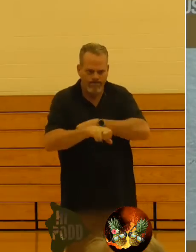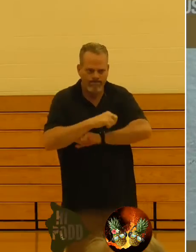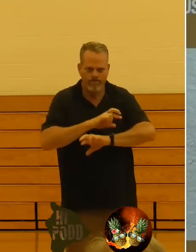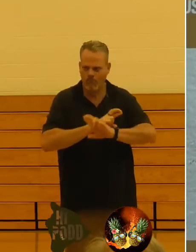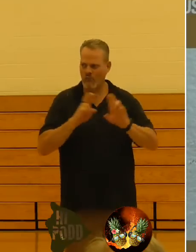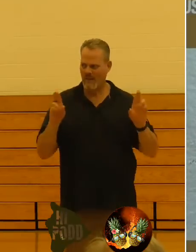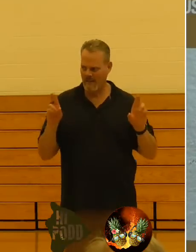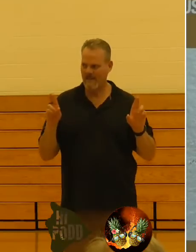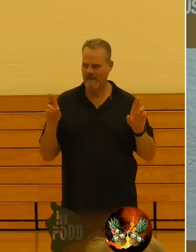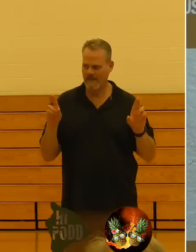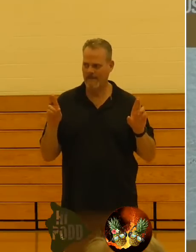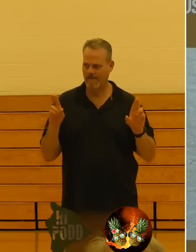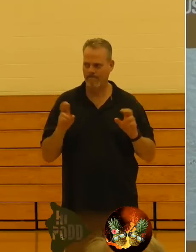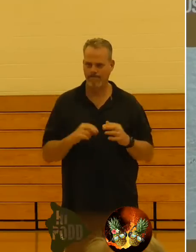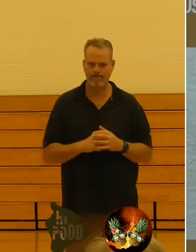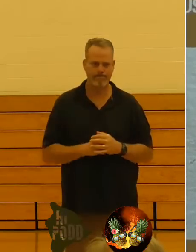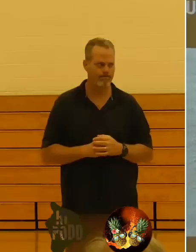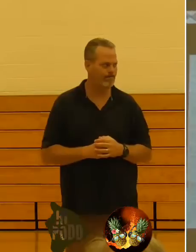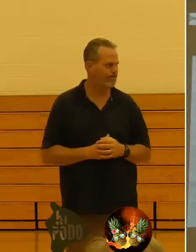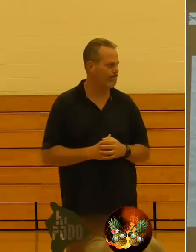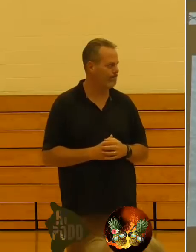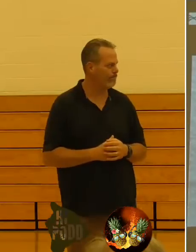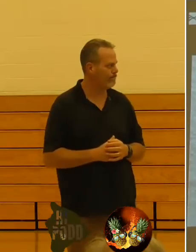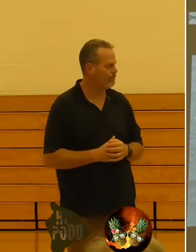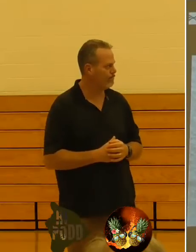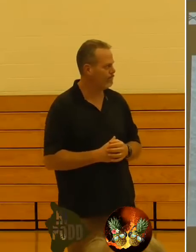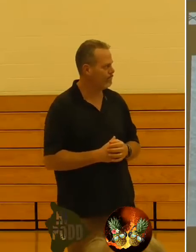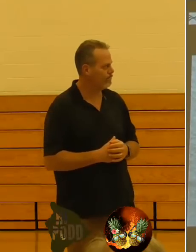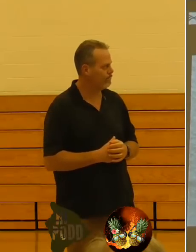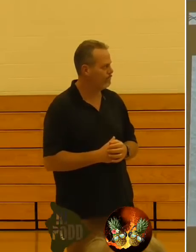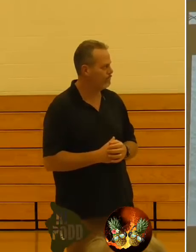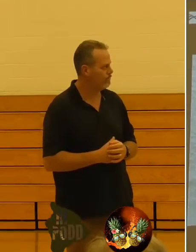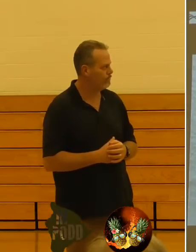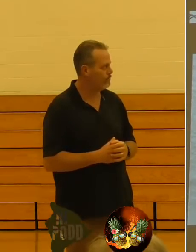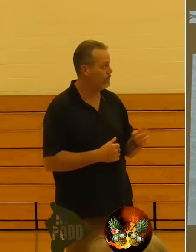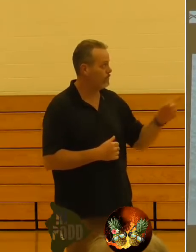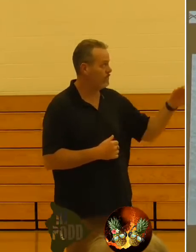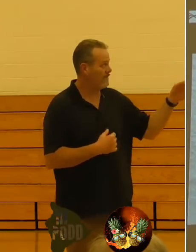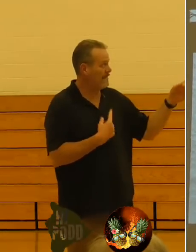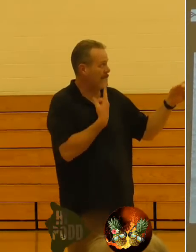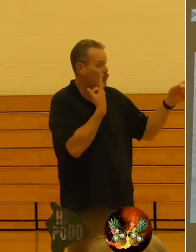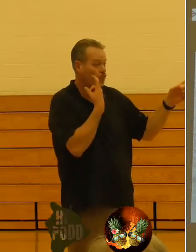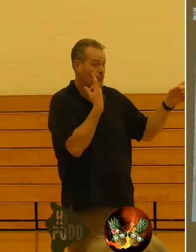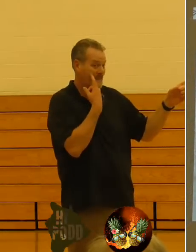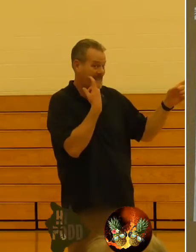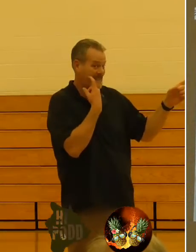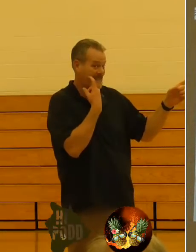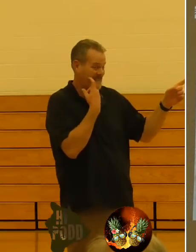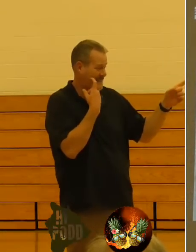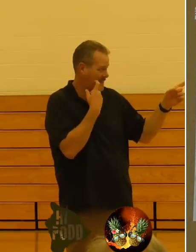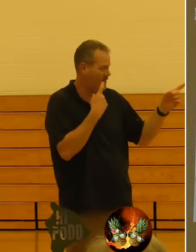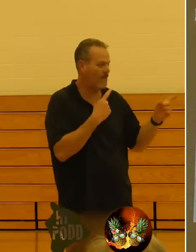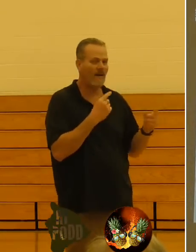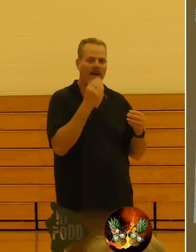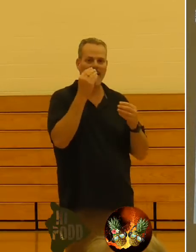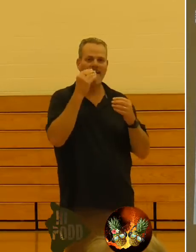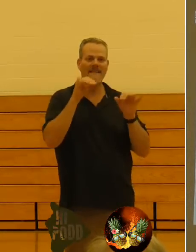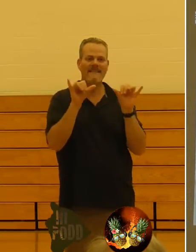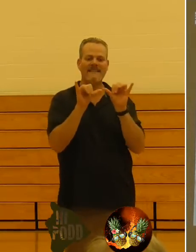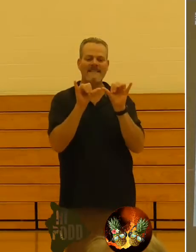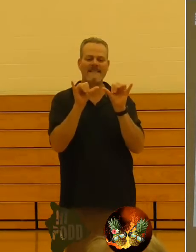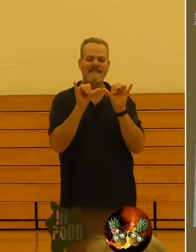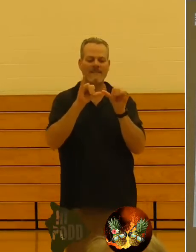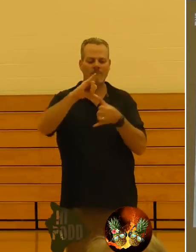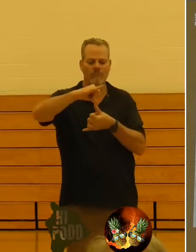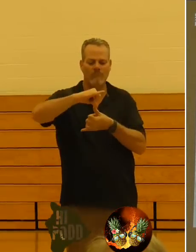Okay, another way to look at this for more recent data is we're looking at the distance between these two points, just like the blue ones in the